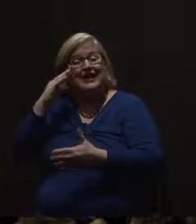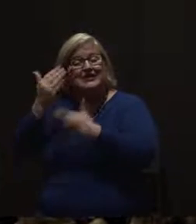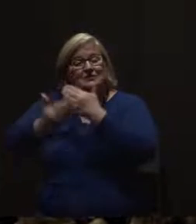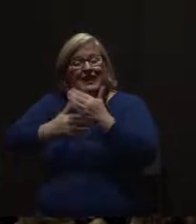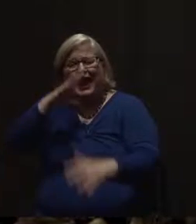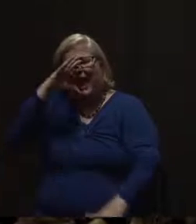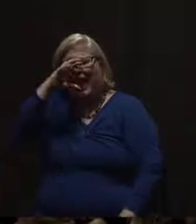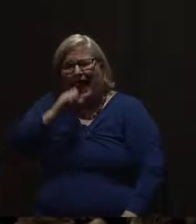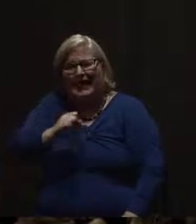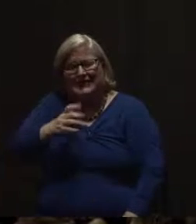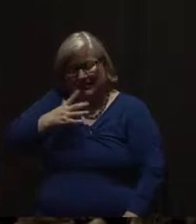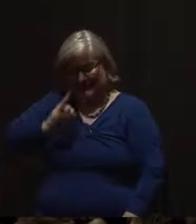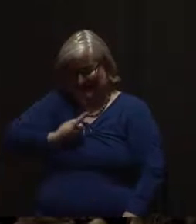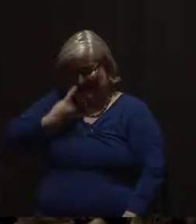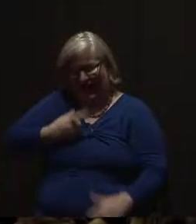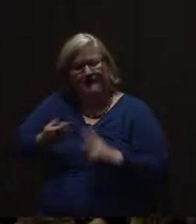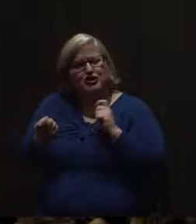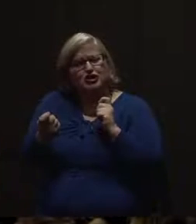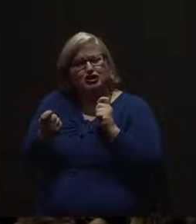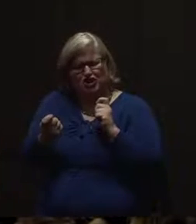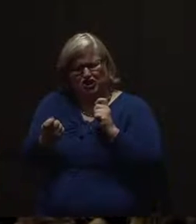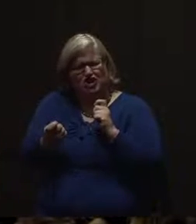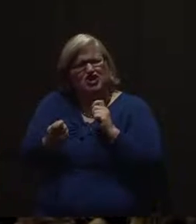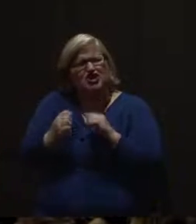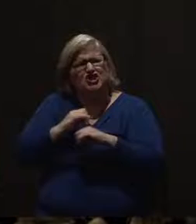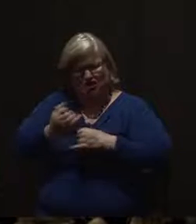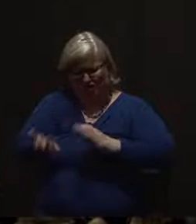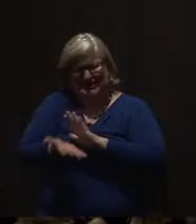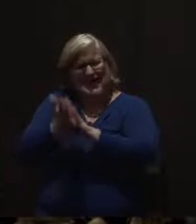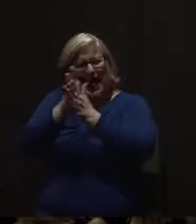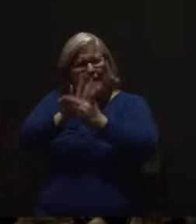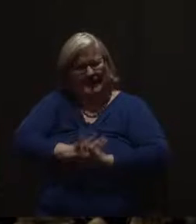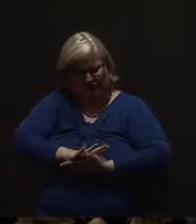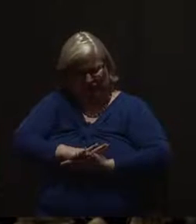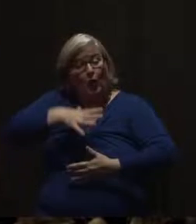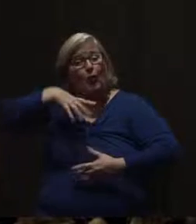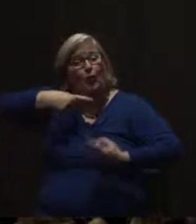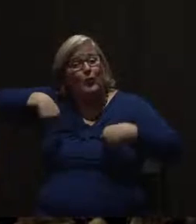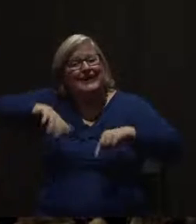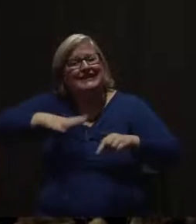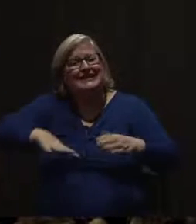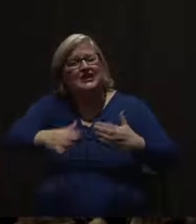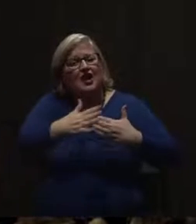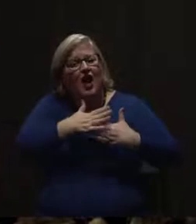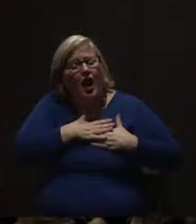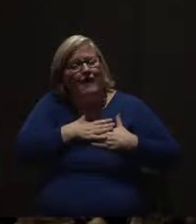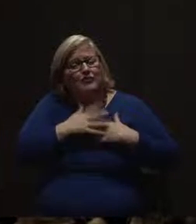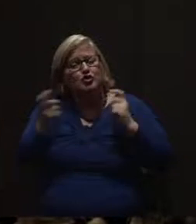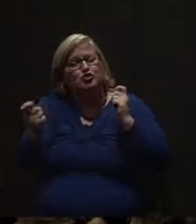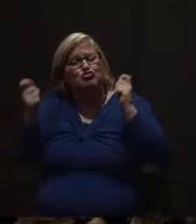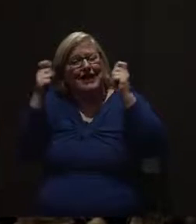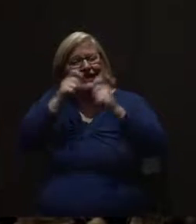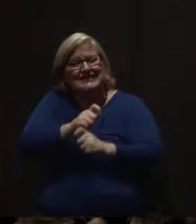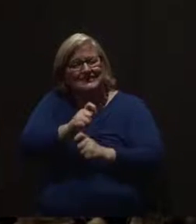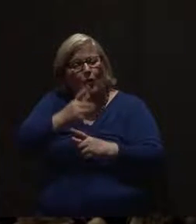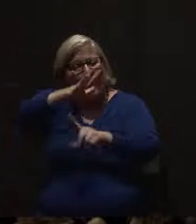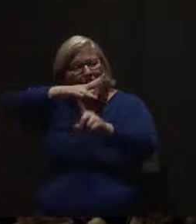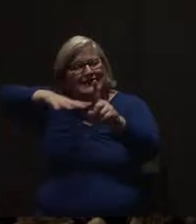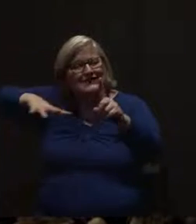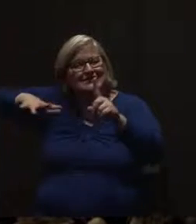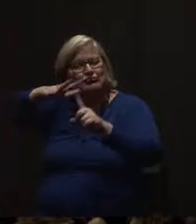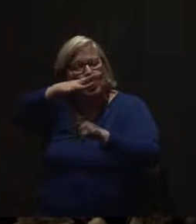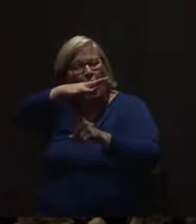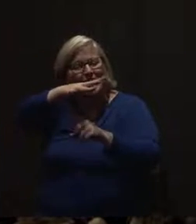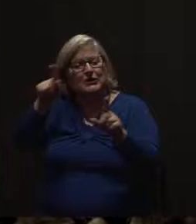that we need love to transform ourselves and society. And he says, the relatively conscious whites and the relatively